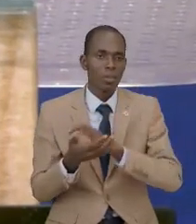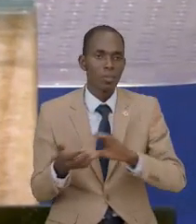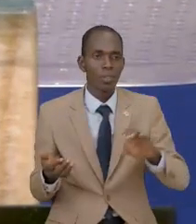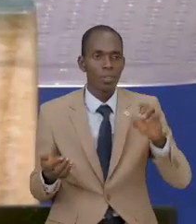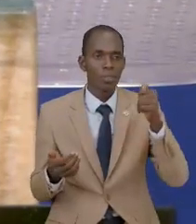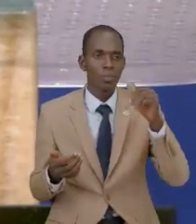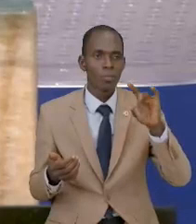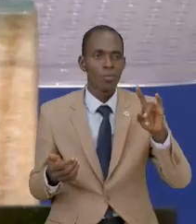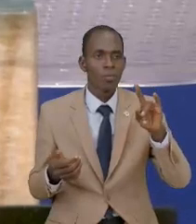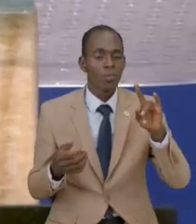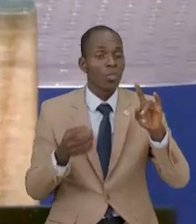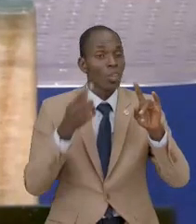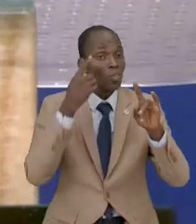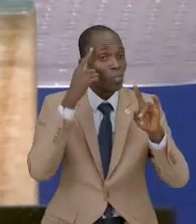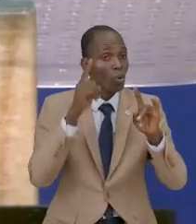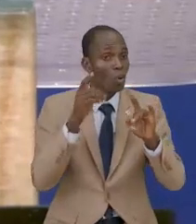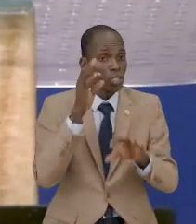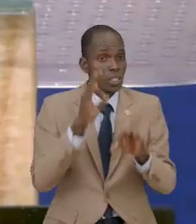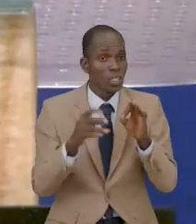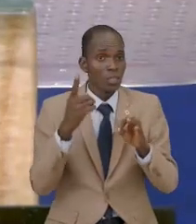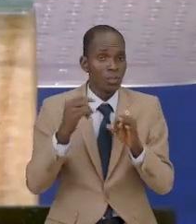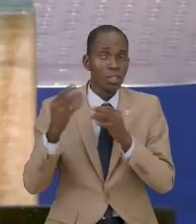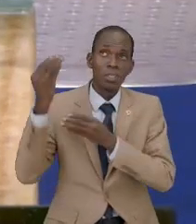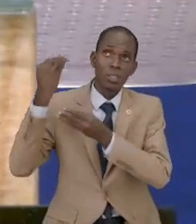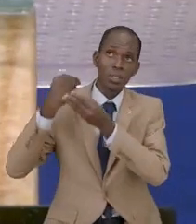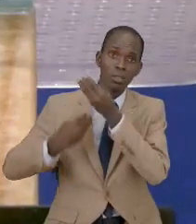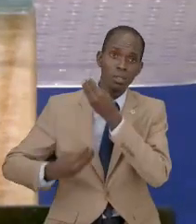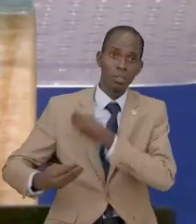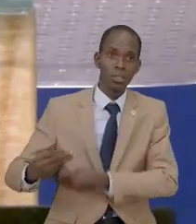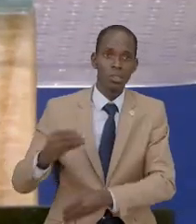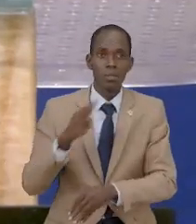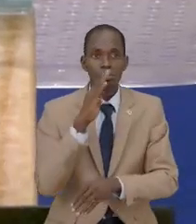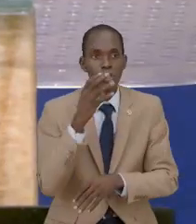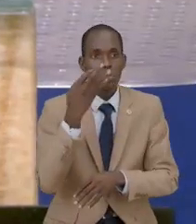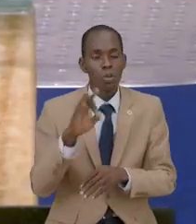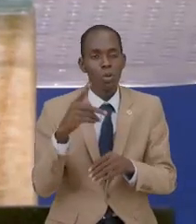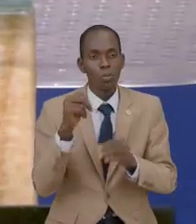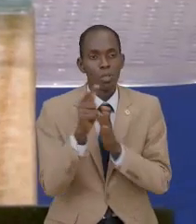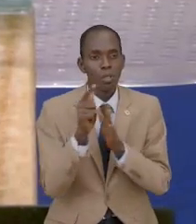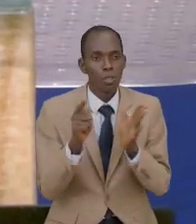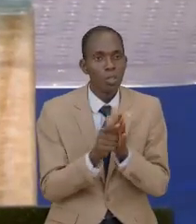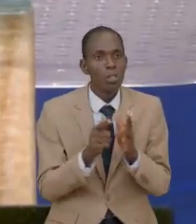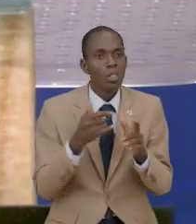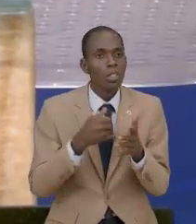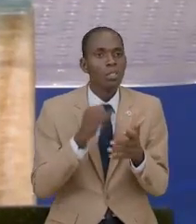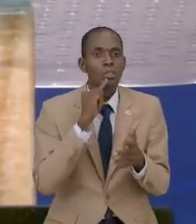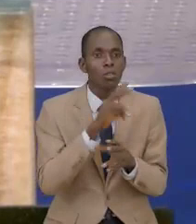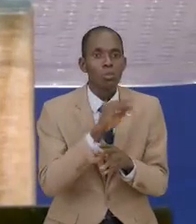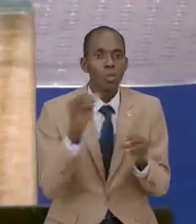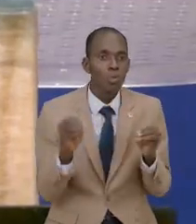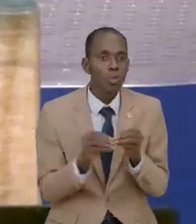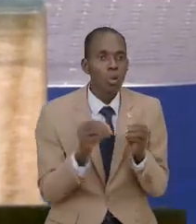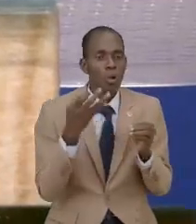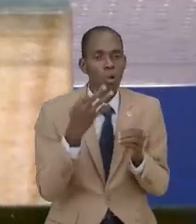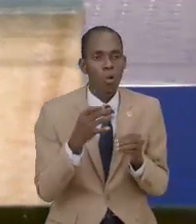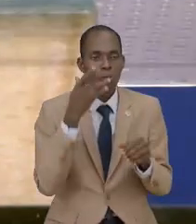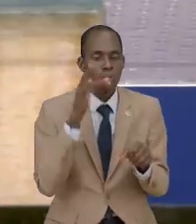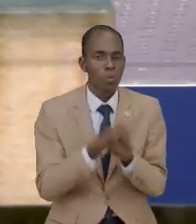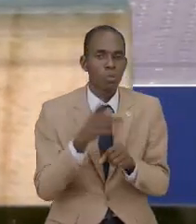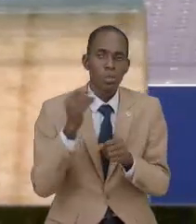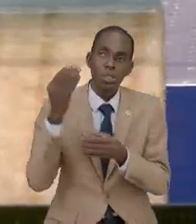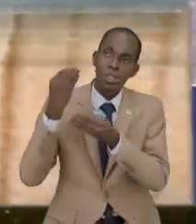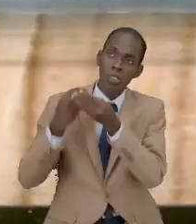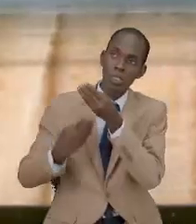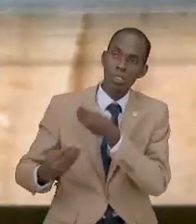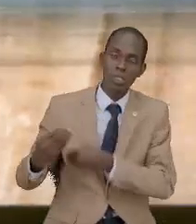for if the inheritance be of the law, it is no more a promise. The inheritance we